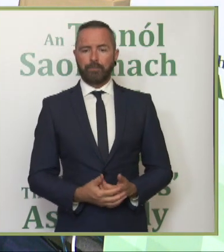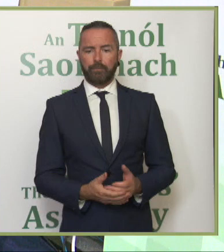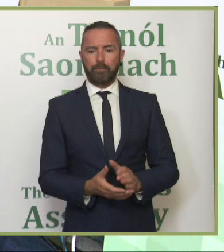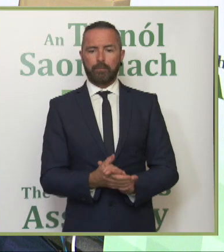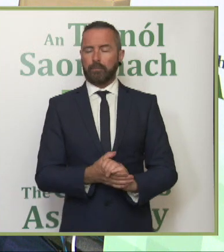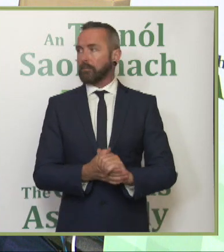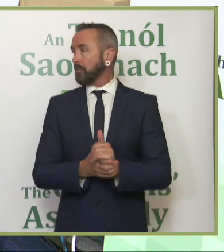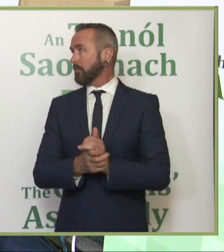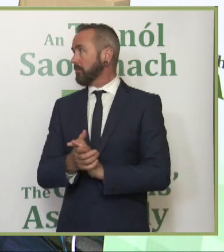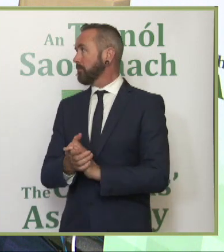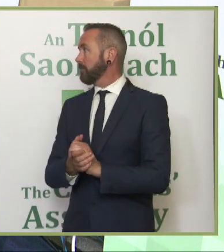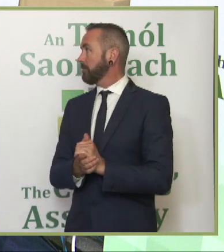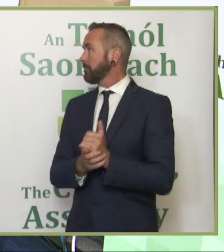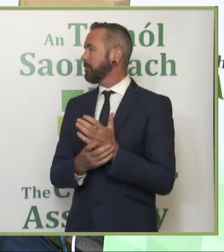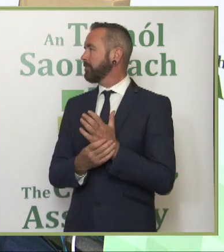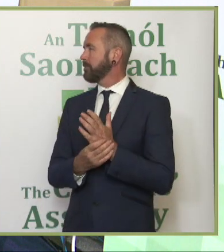Not me, another Paul.